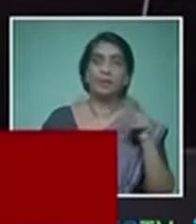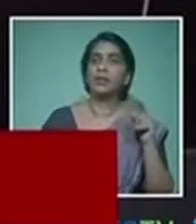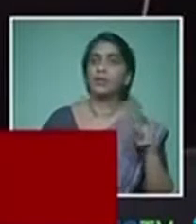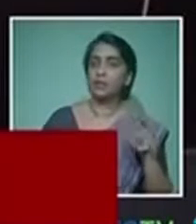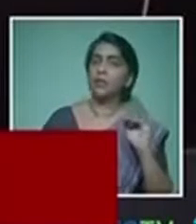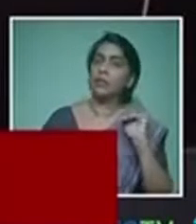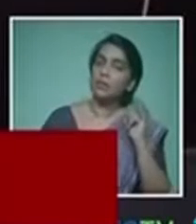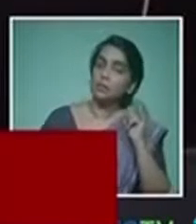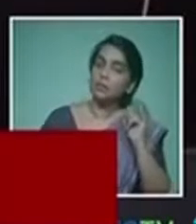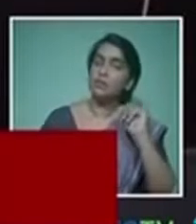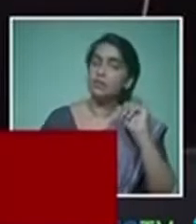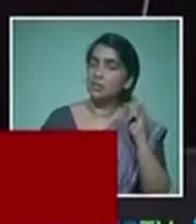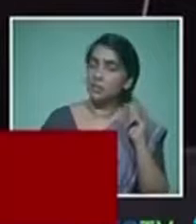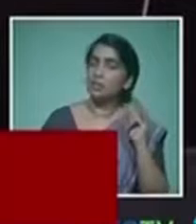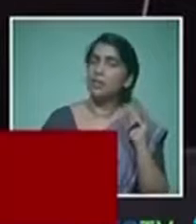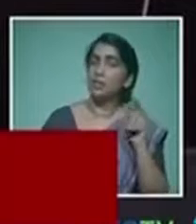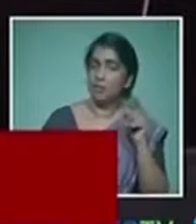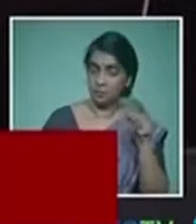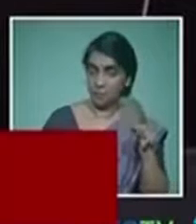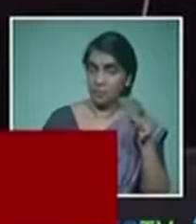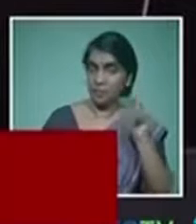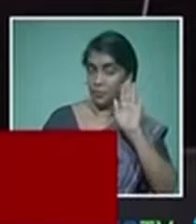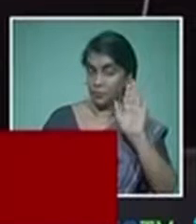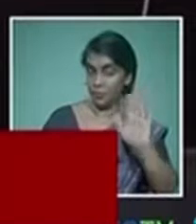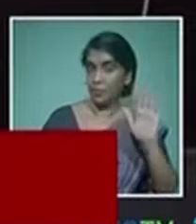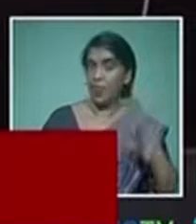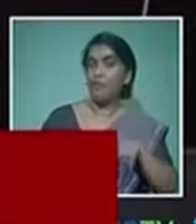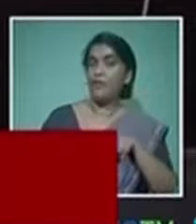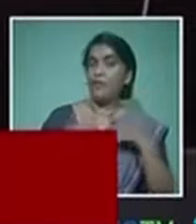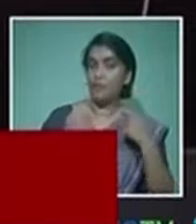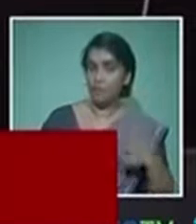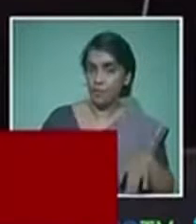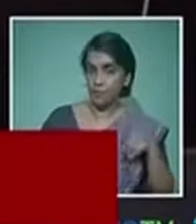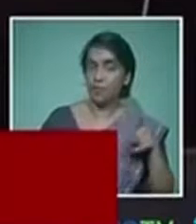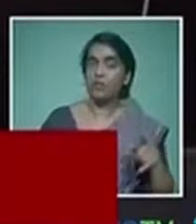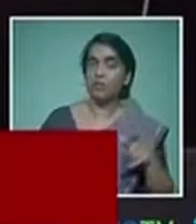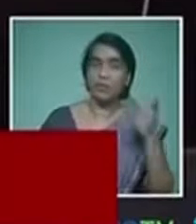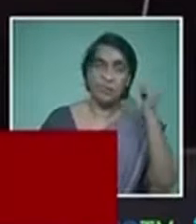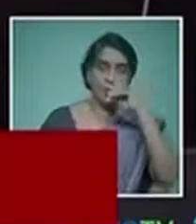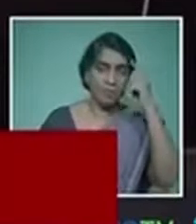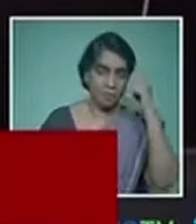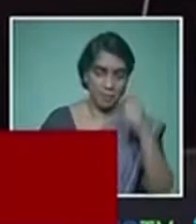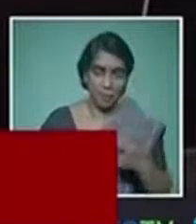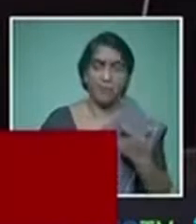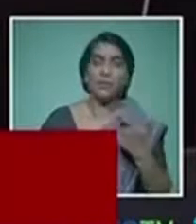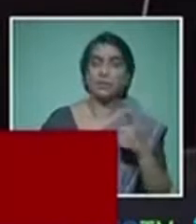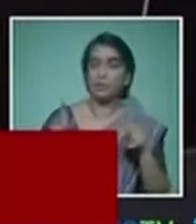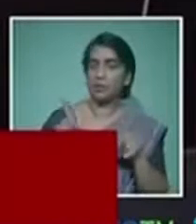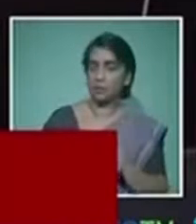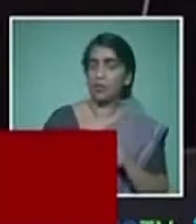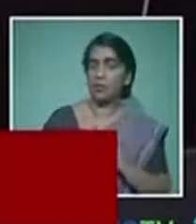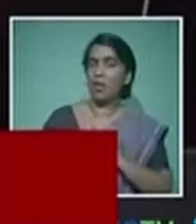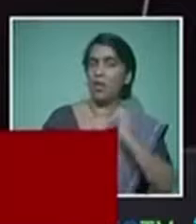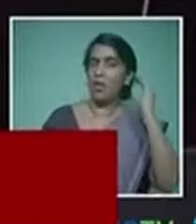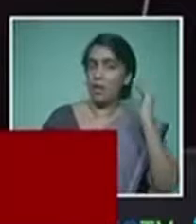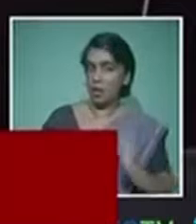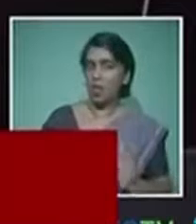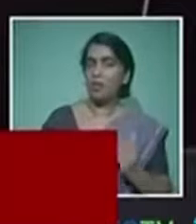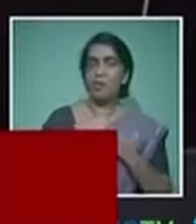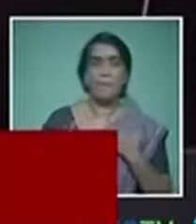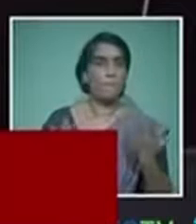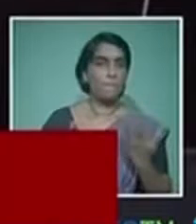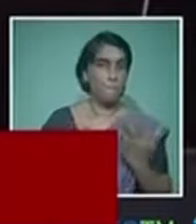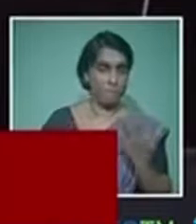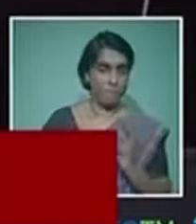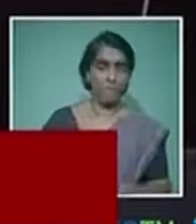of non-interest recurring expenditures such as salaries and wages at the levels in 23. As